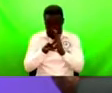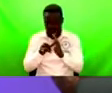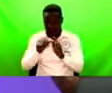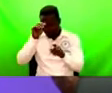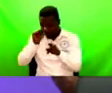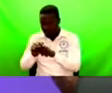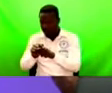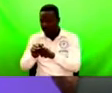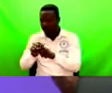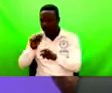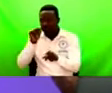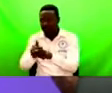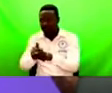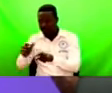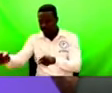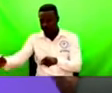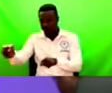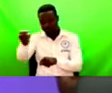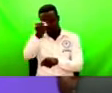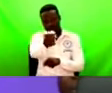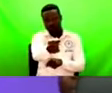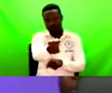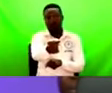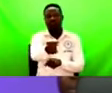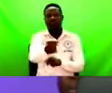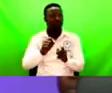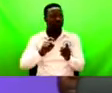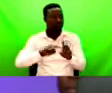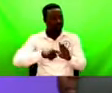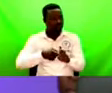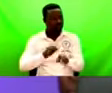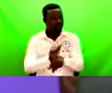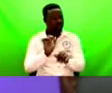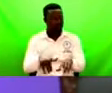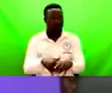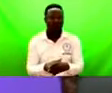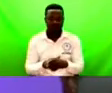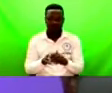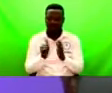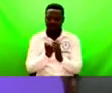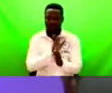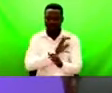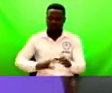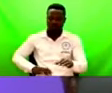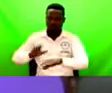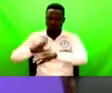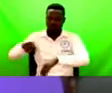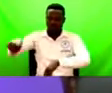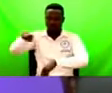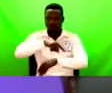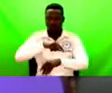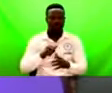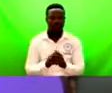brothers and sisters into the office for which Christ has called them.